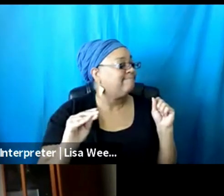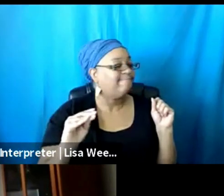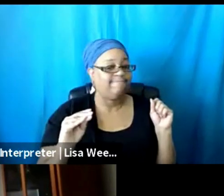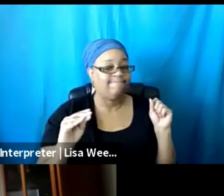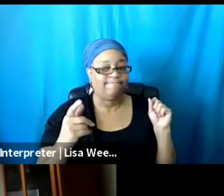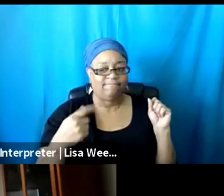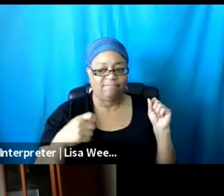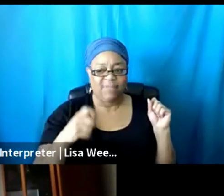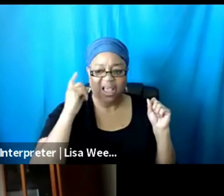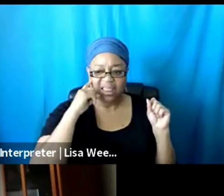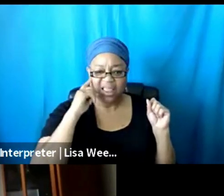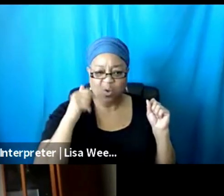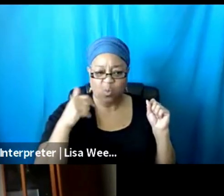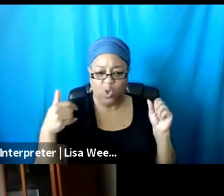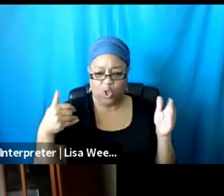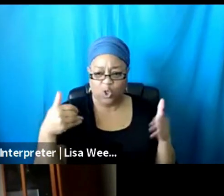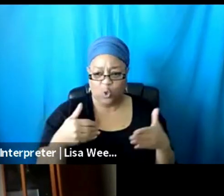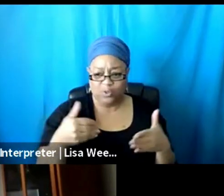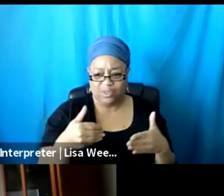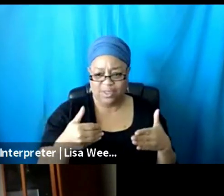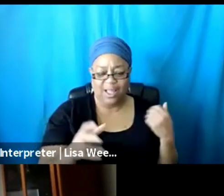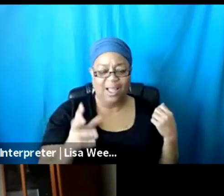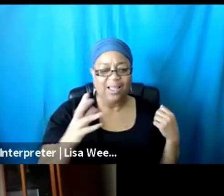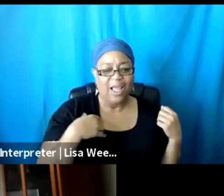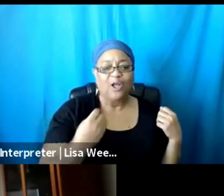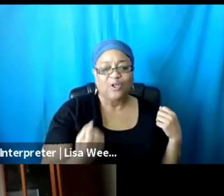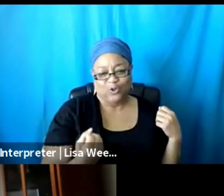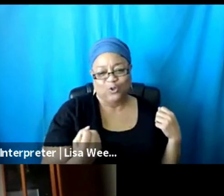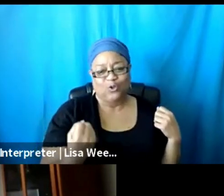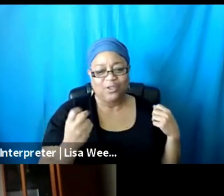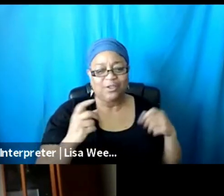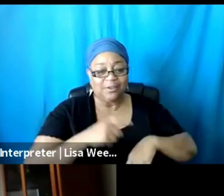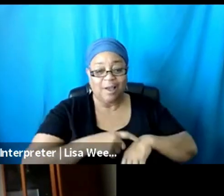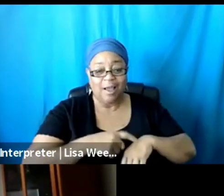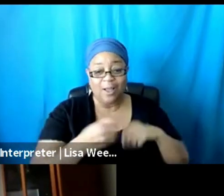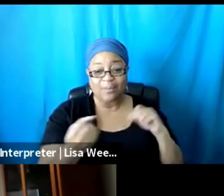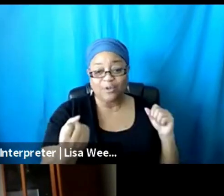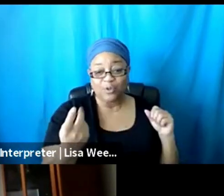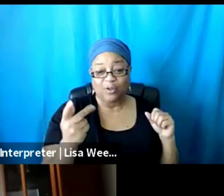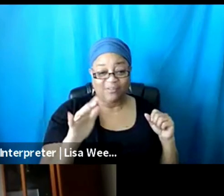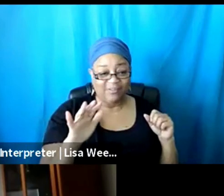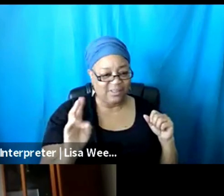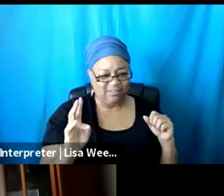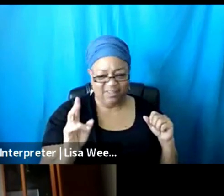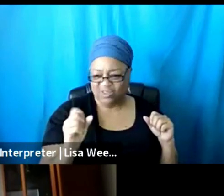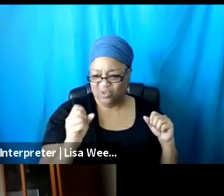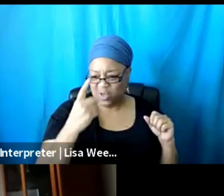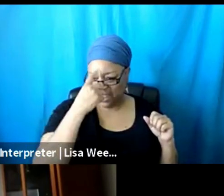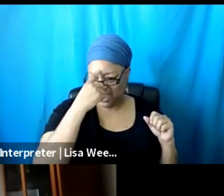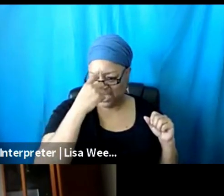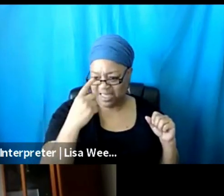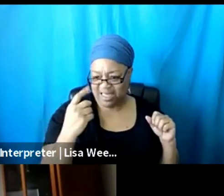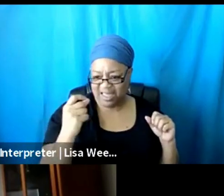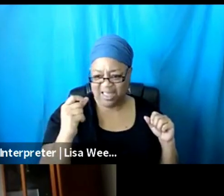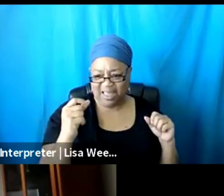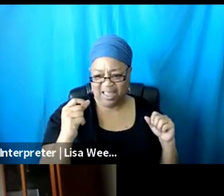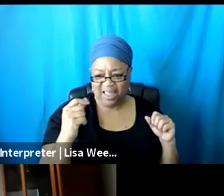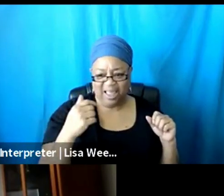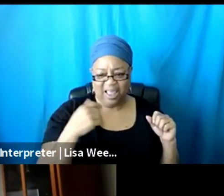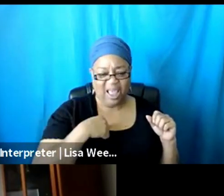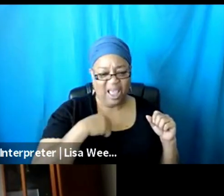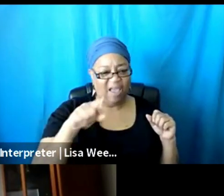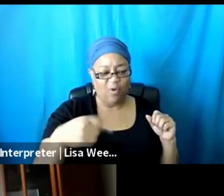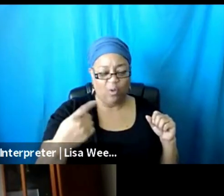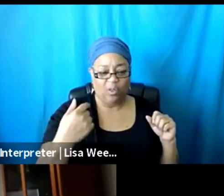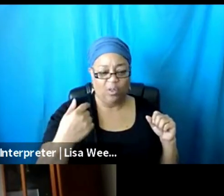I think we're closing in at, yeah, we're at 12:57. I think I've only got one kind of